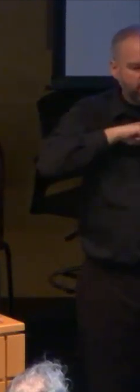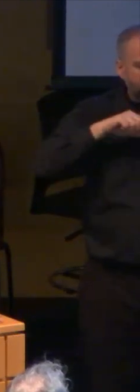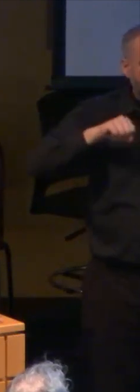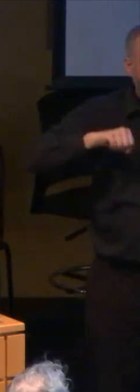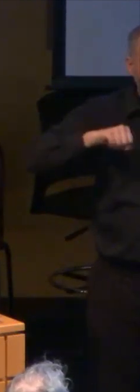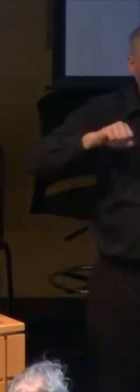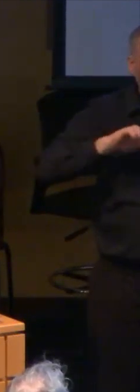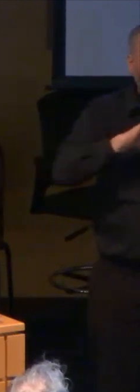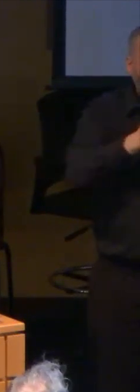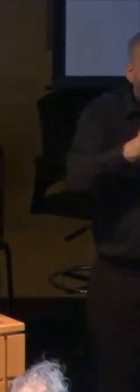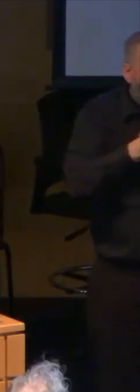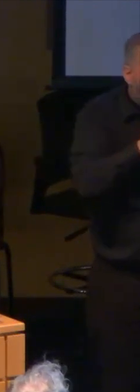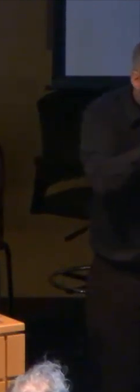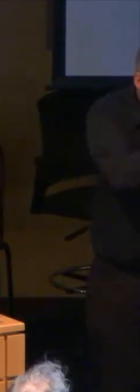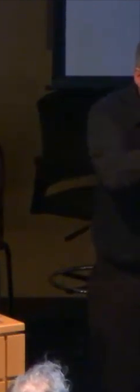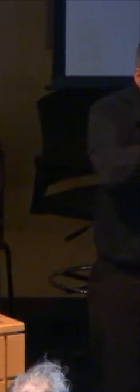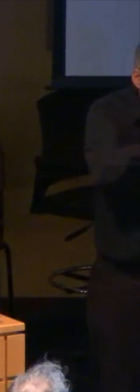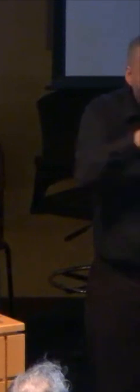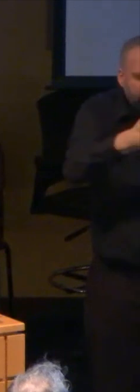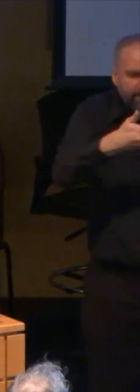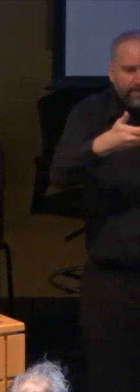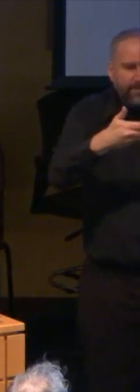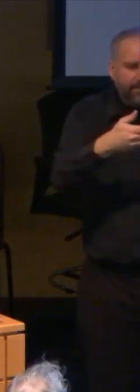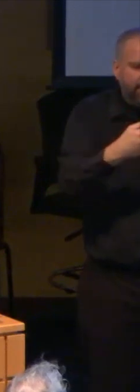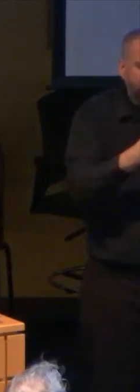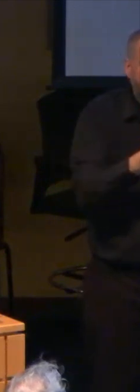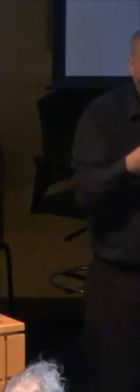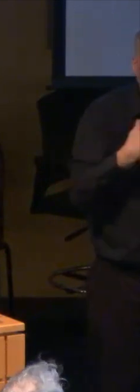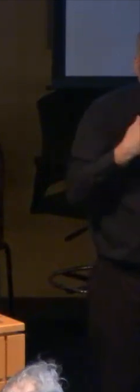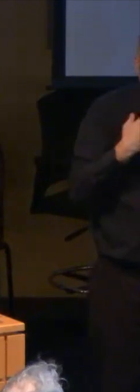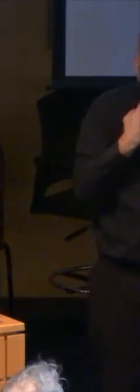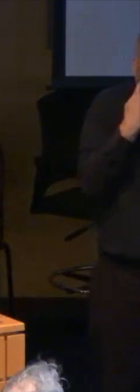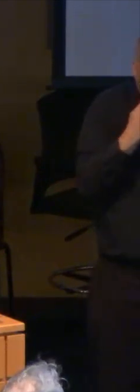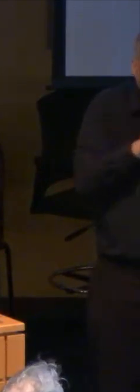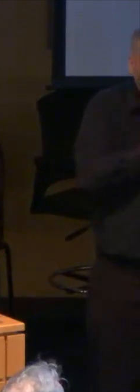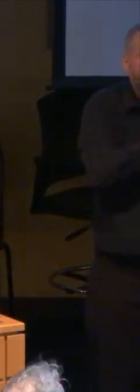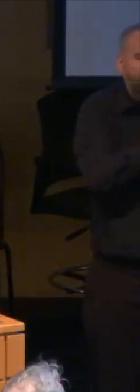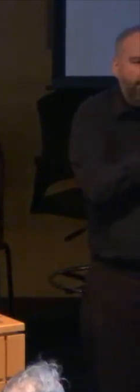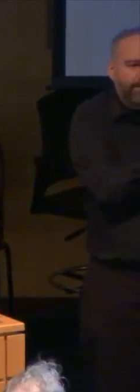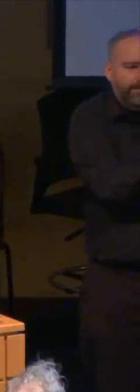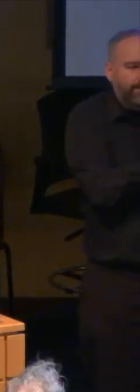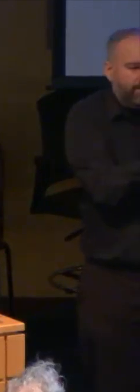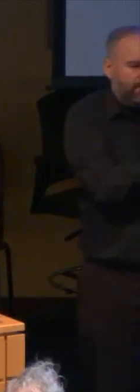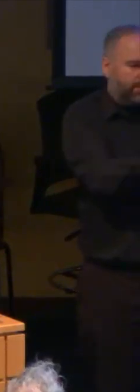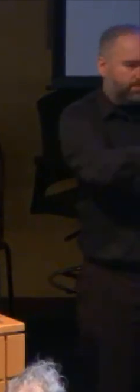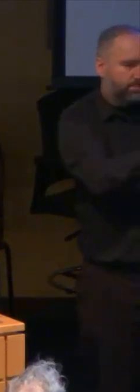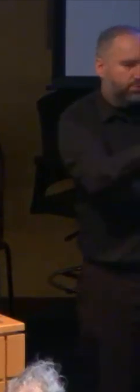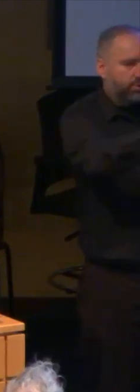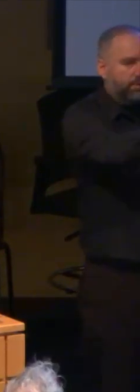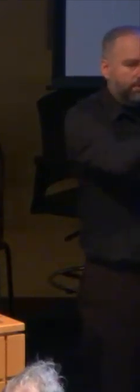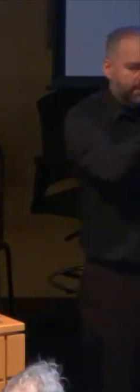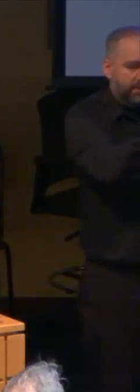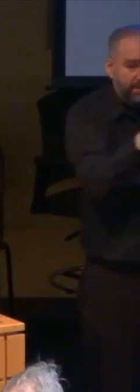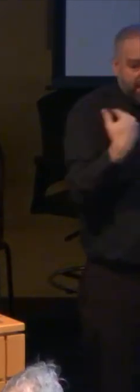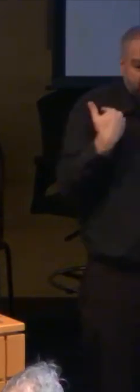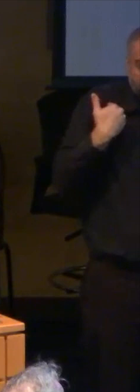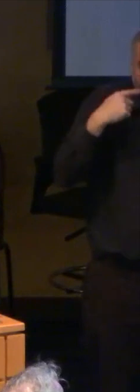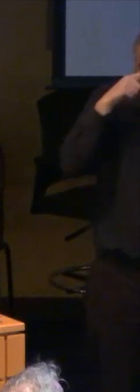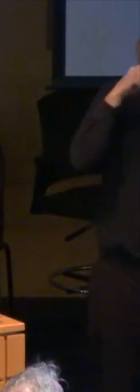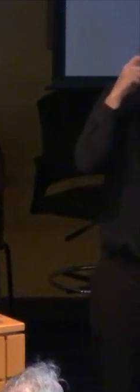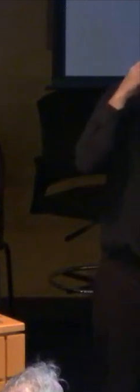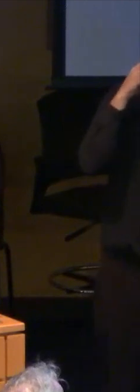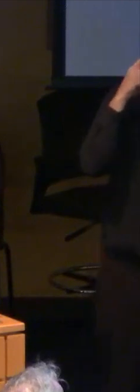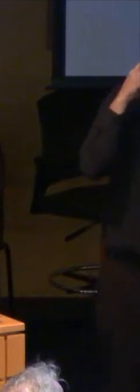Recently, we've built more of a relationship. And in particular, this summer, a lot of this video was from this summer